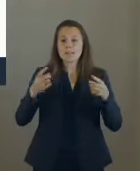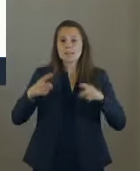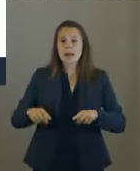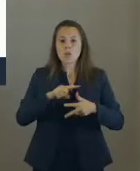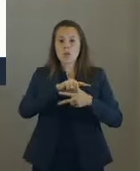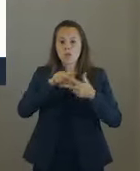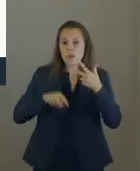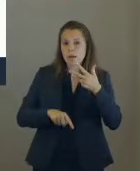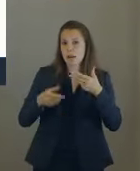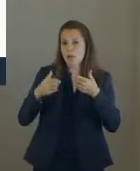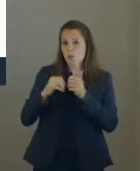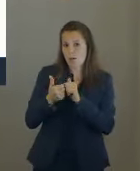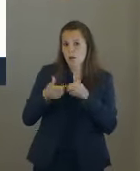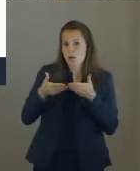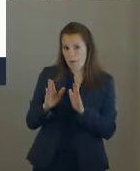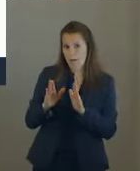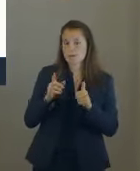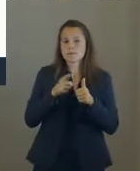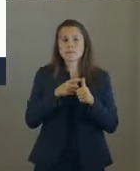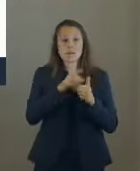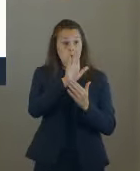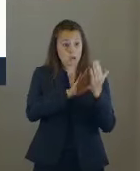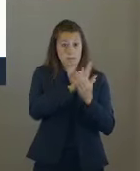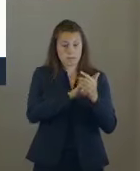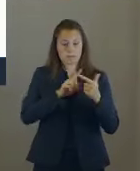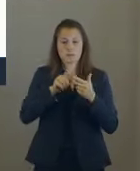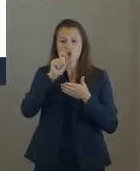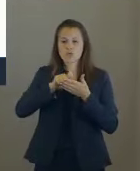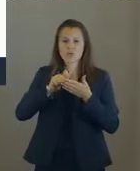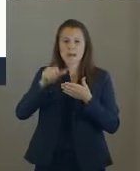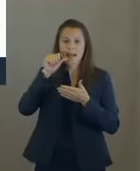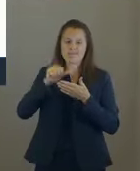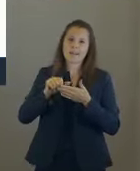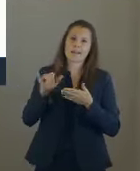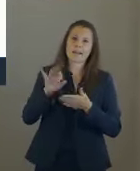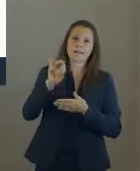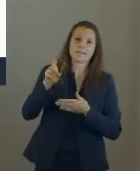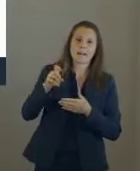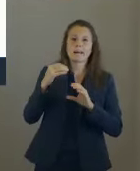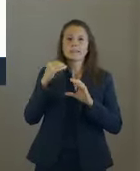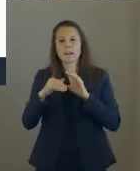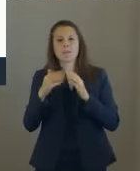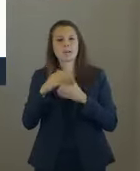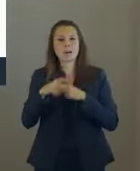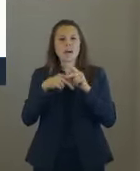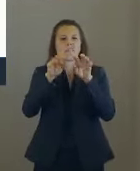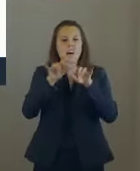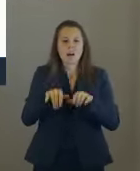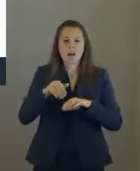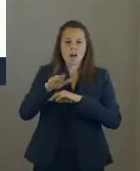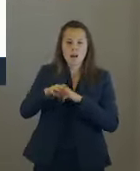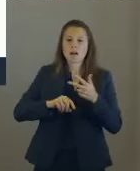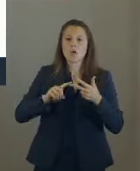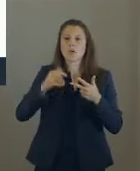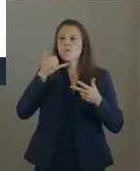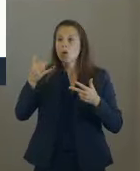three methods mainly. Those are in person, a written letter, which is a fax, an email, some sort of writing, and a phone call